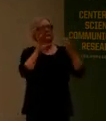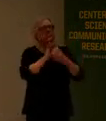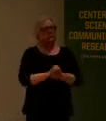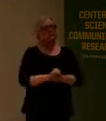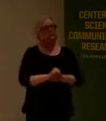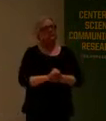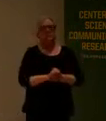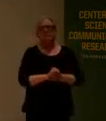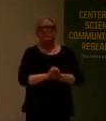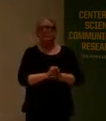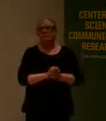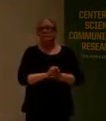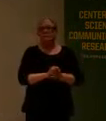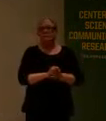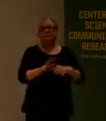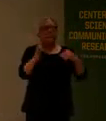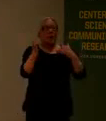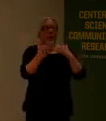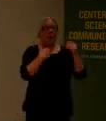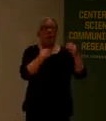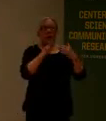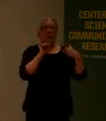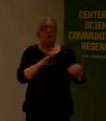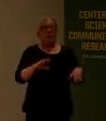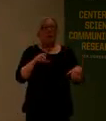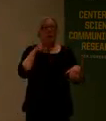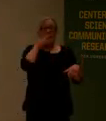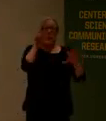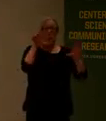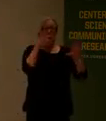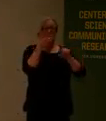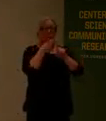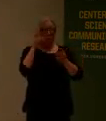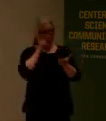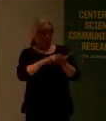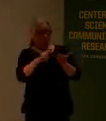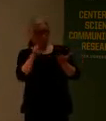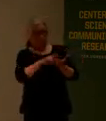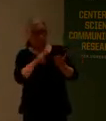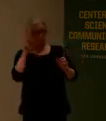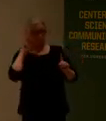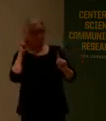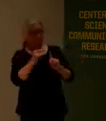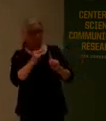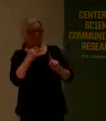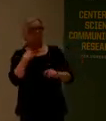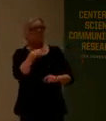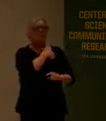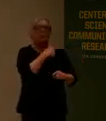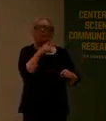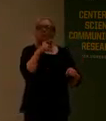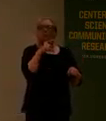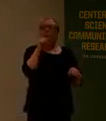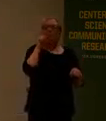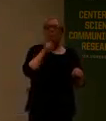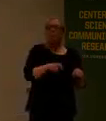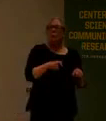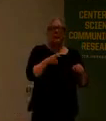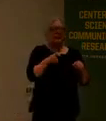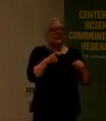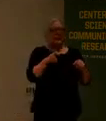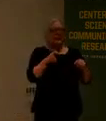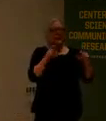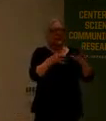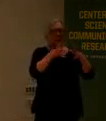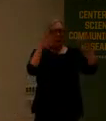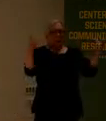Also, whatever it is that you work on from a research standpoint, we need a significant body of